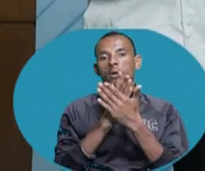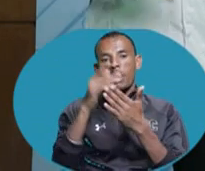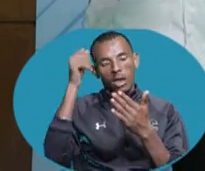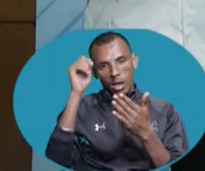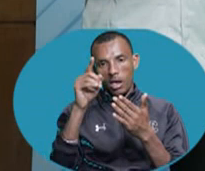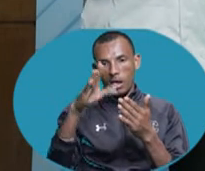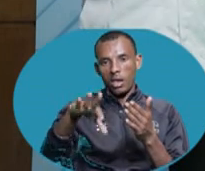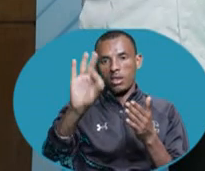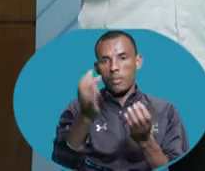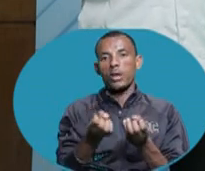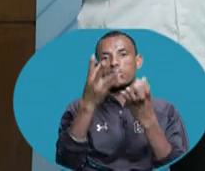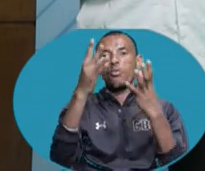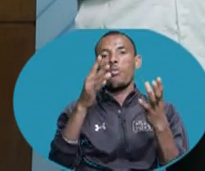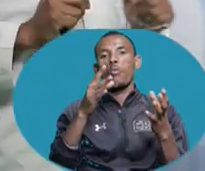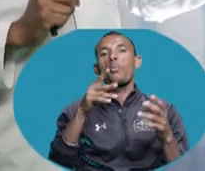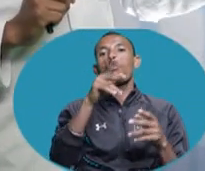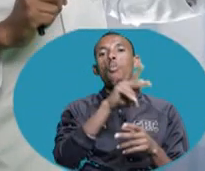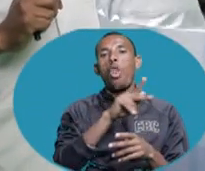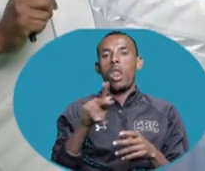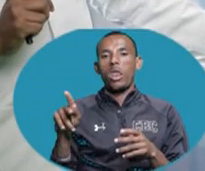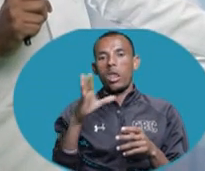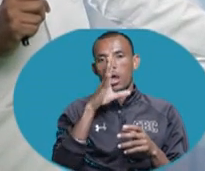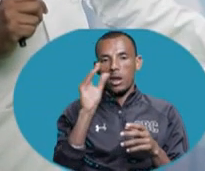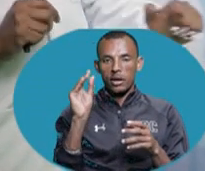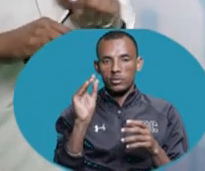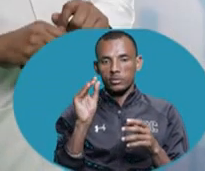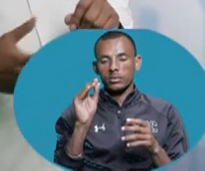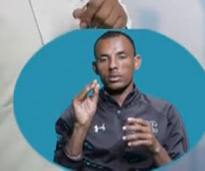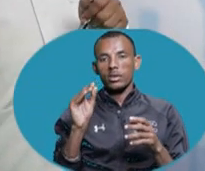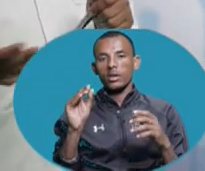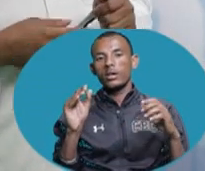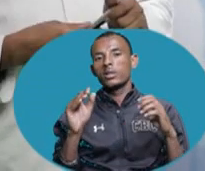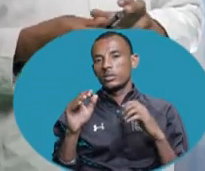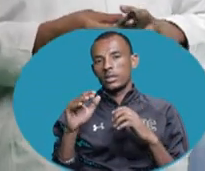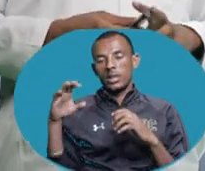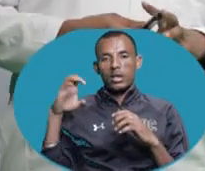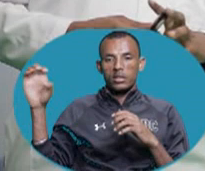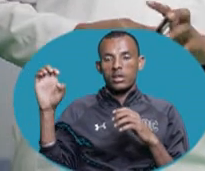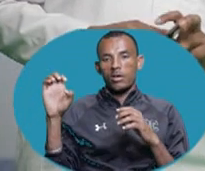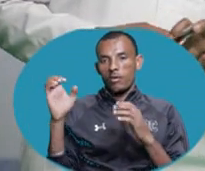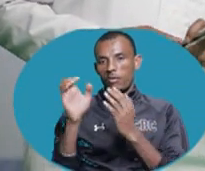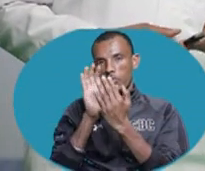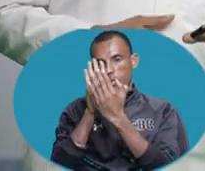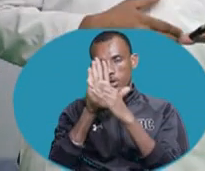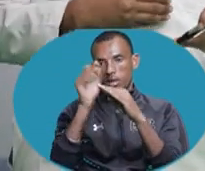captured much of Poland in the Eastern Front. The other war strategy